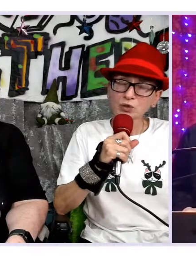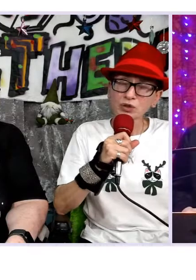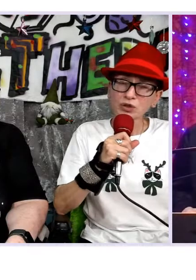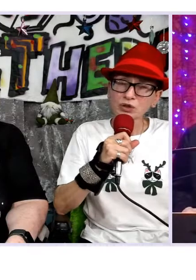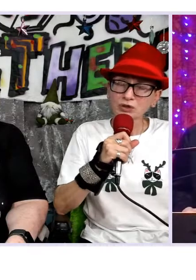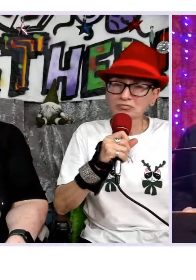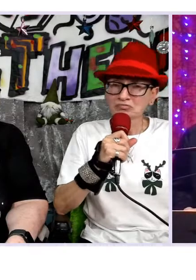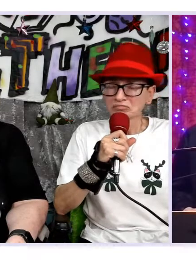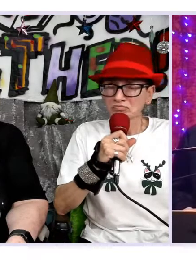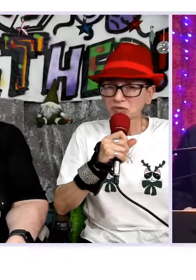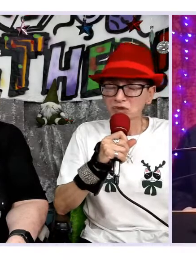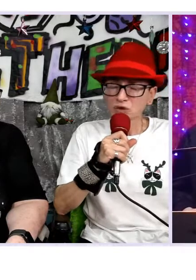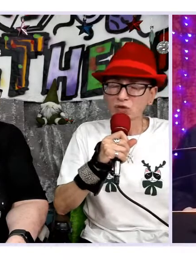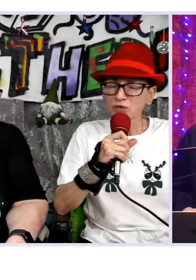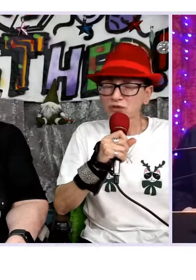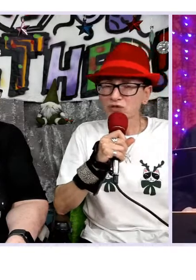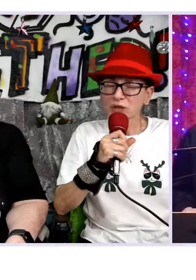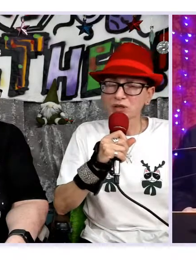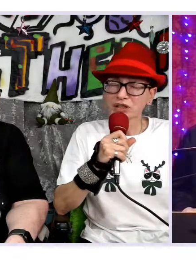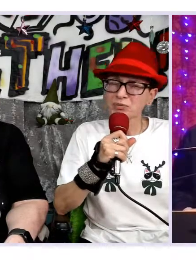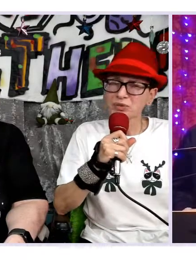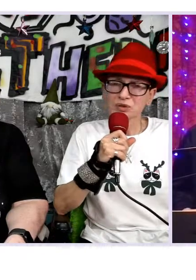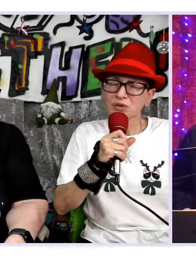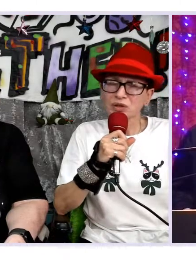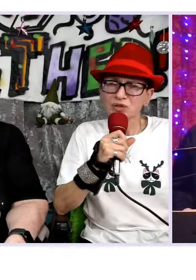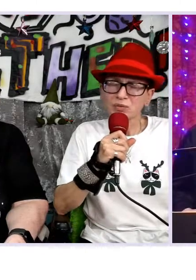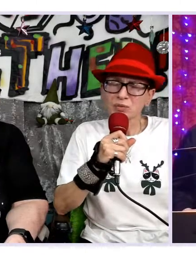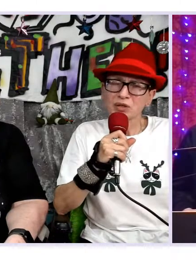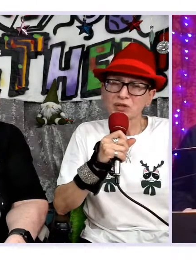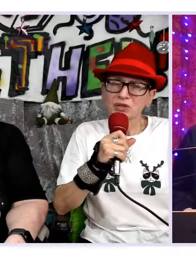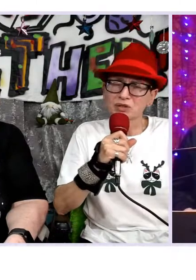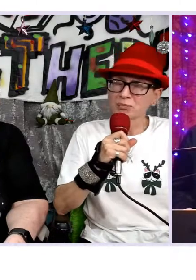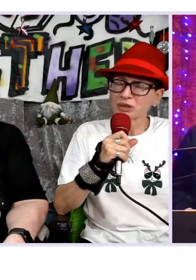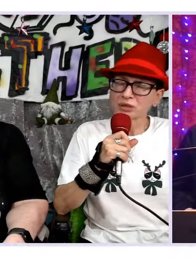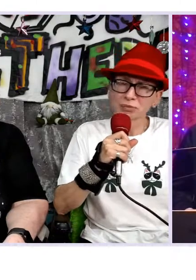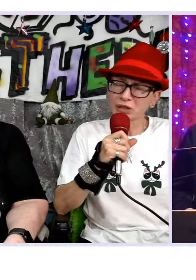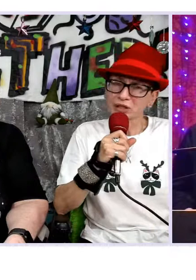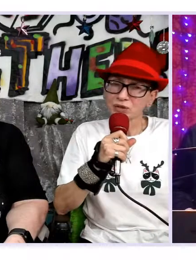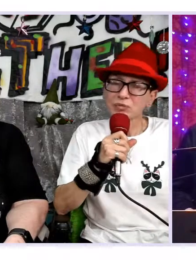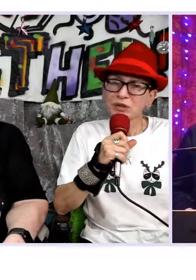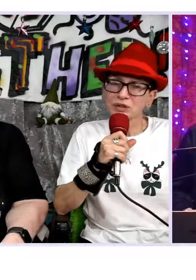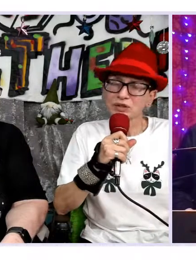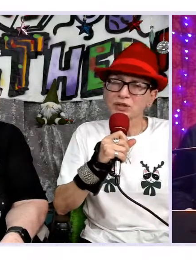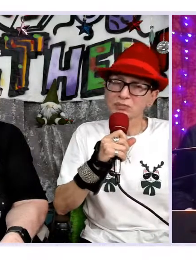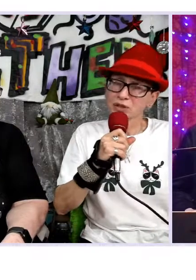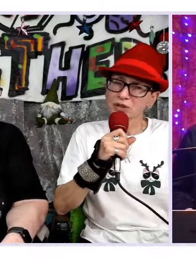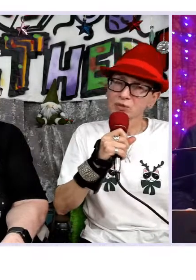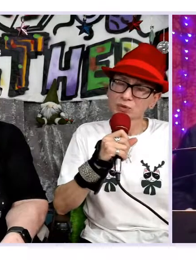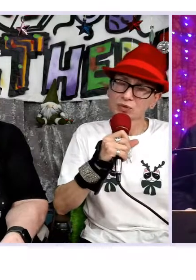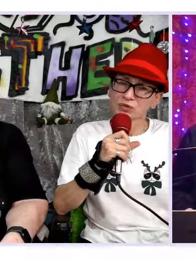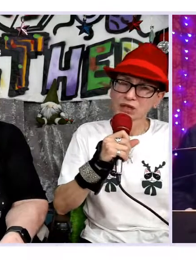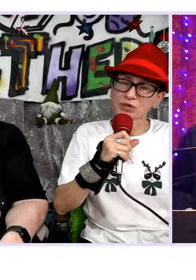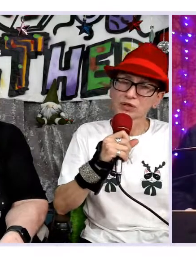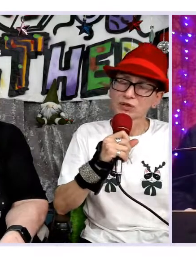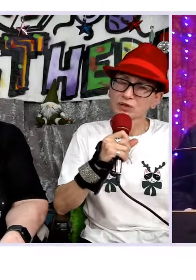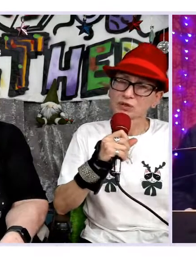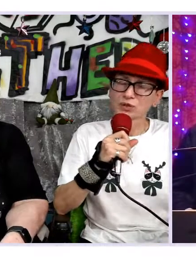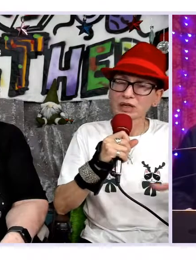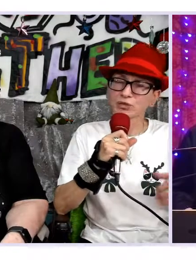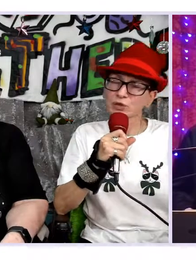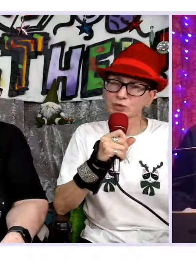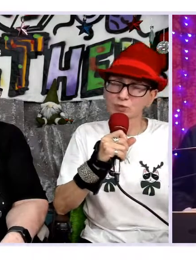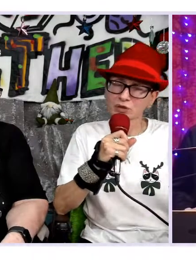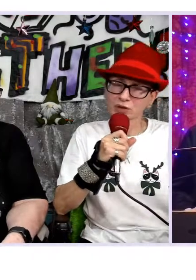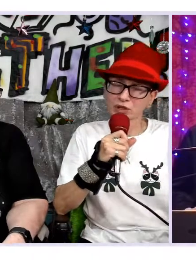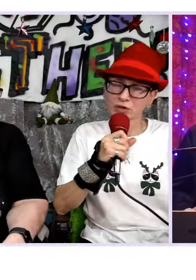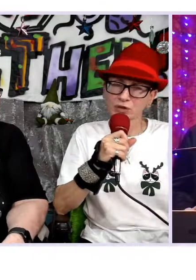literally talking to the horror movie games and things about them playing zombies and then playing all sorts of characters, that you